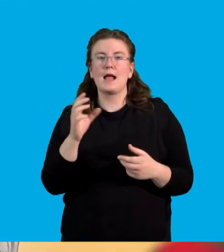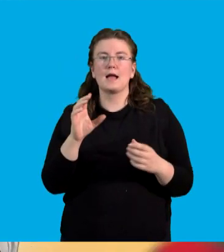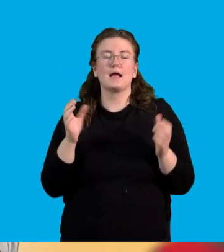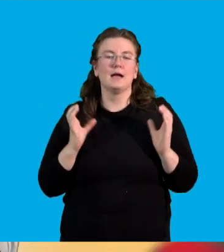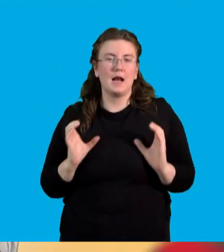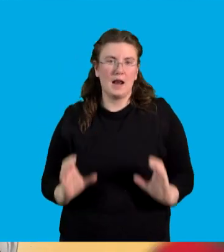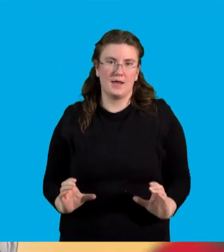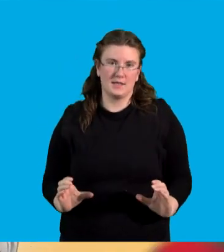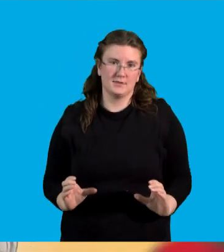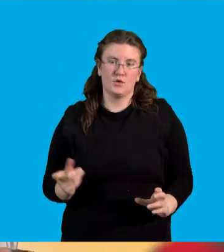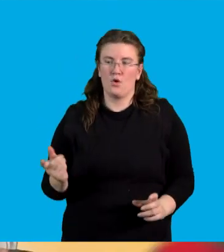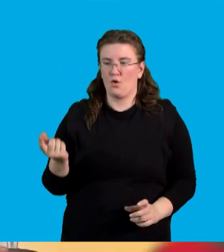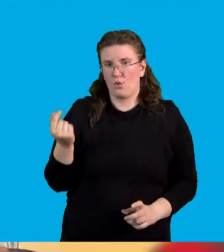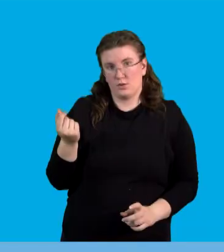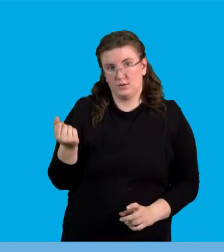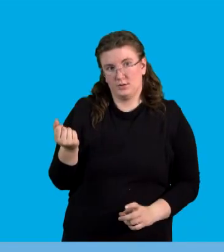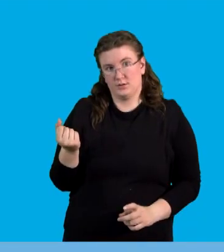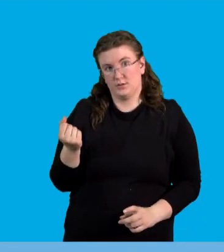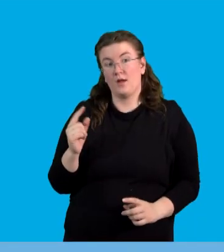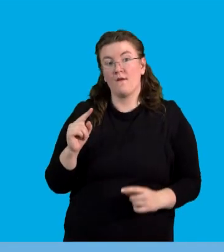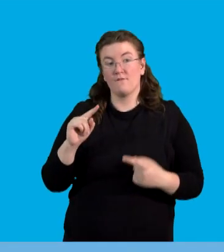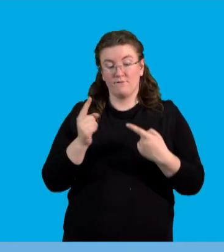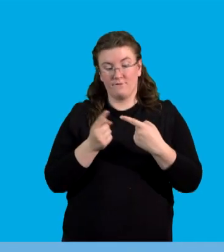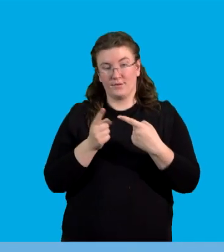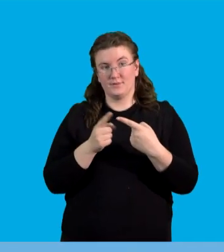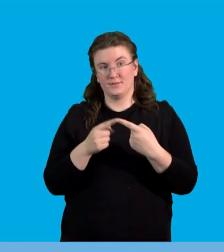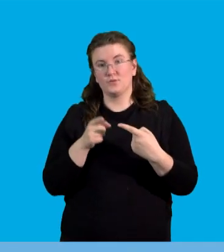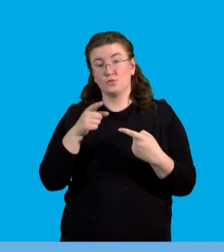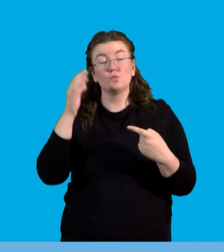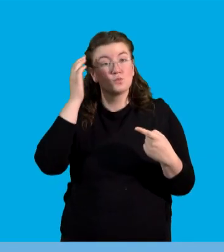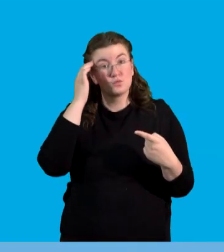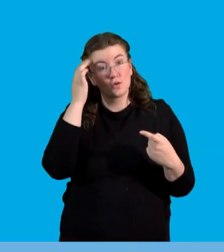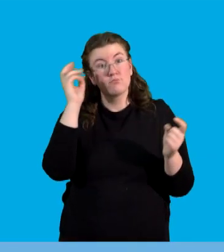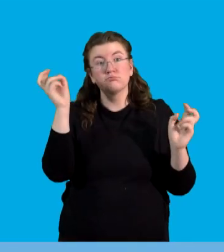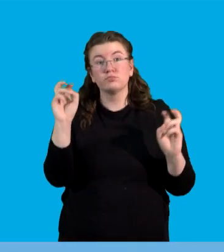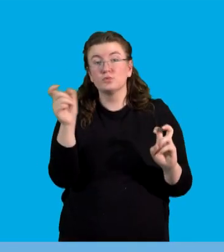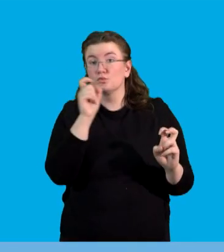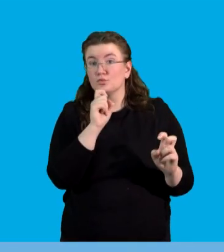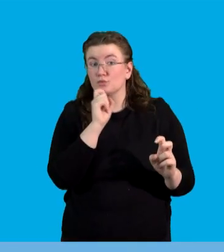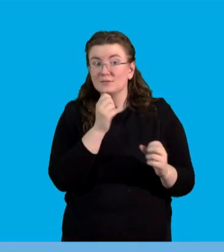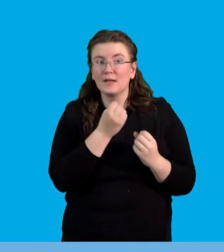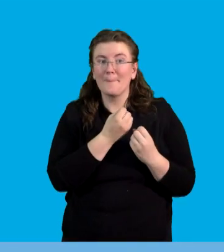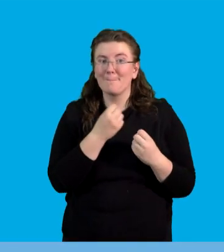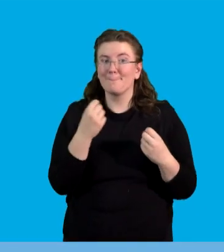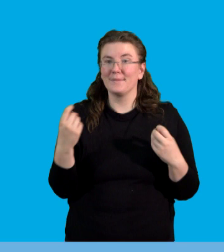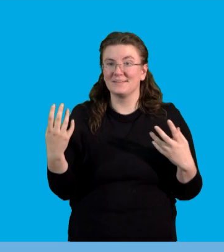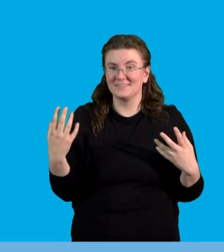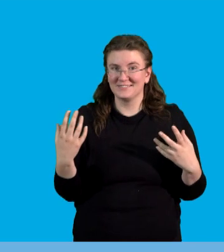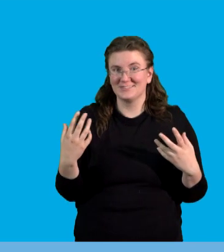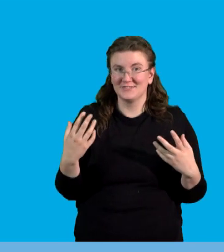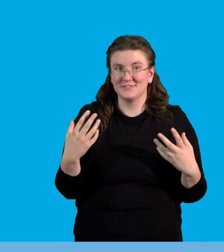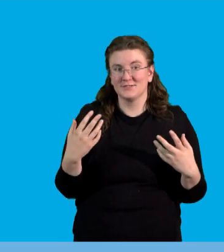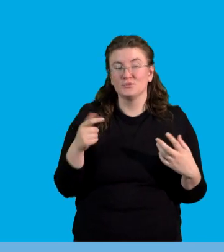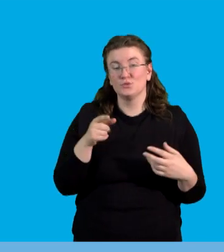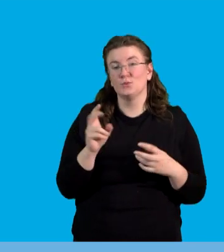cost. First of all, in order for you to know how much electricity that you need, or how